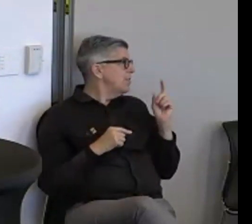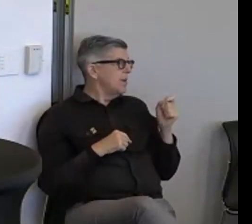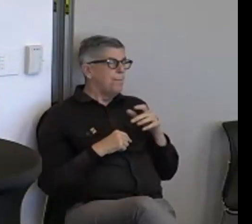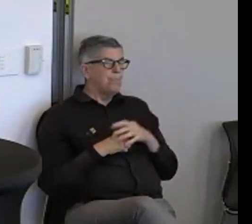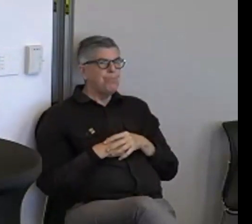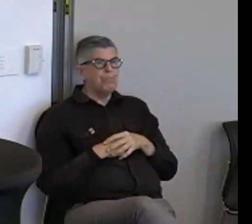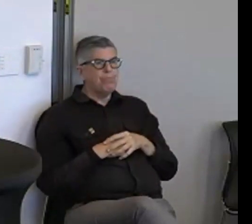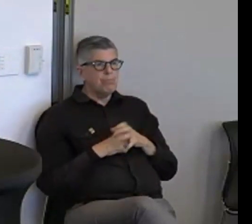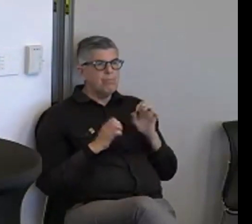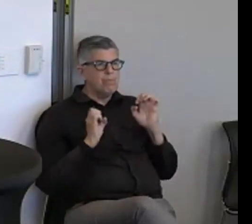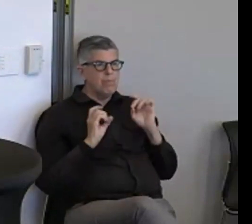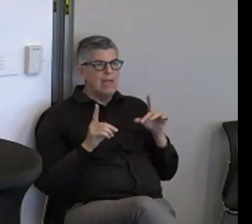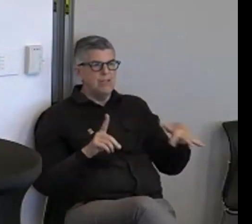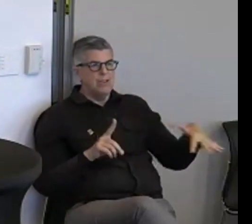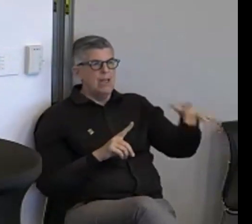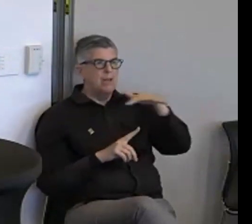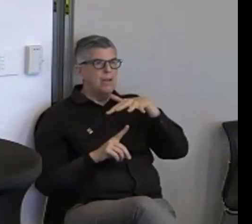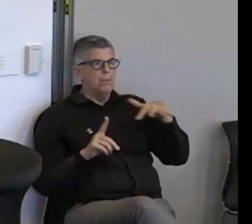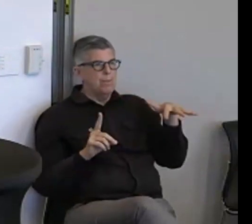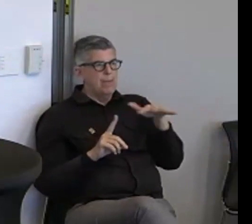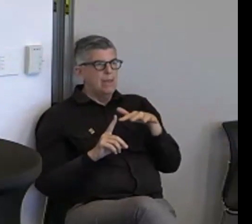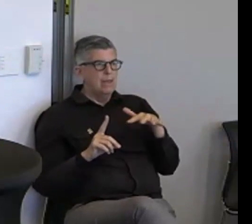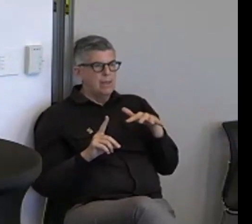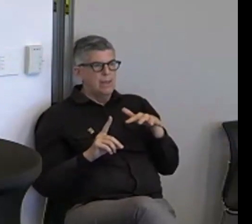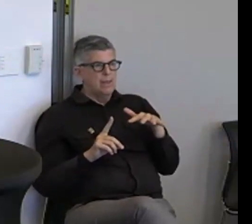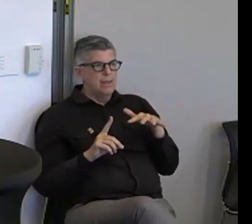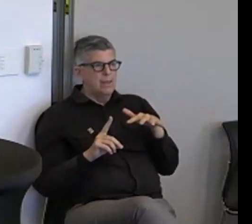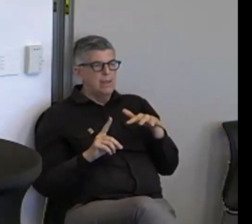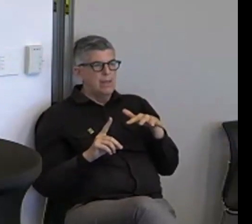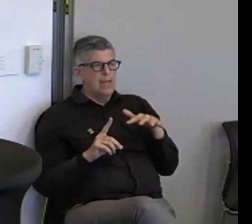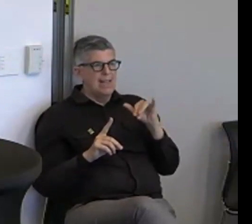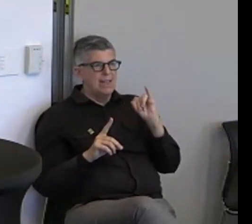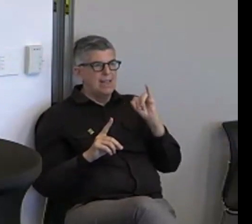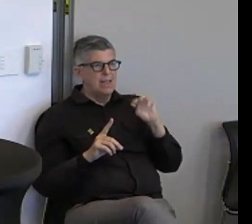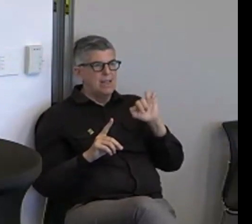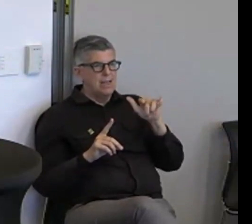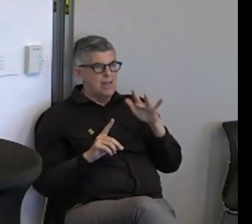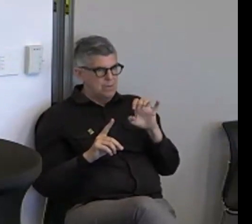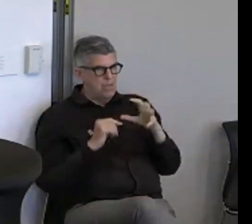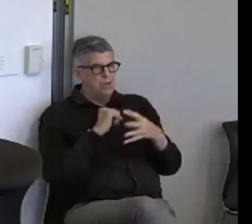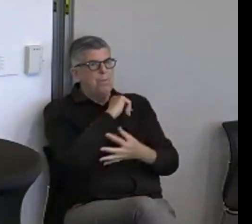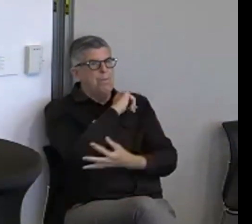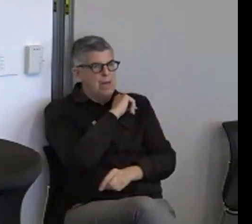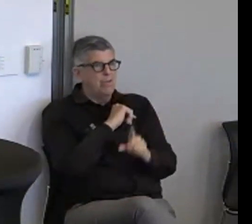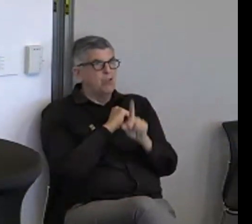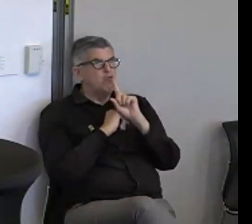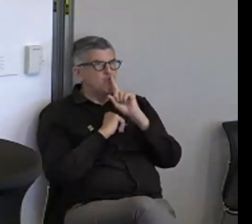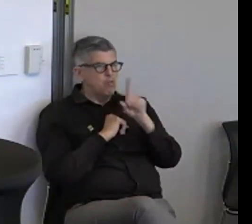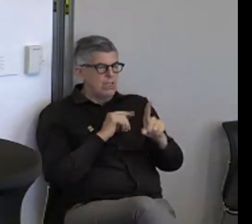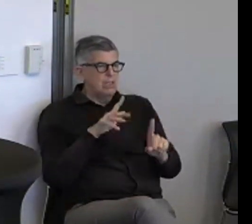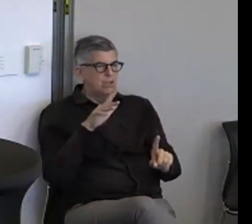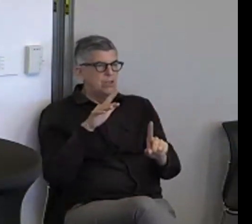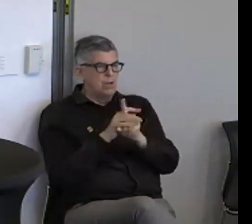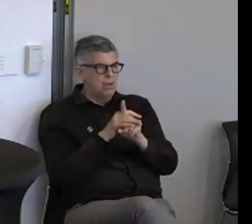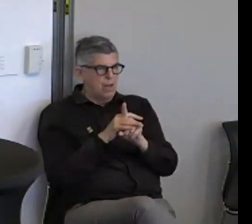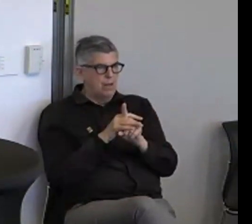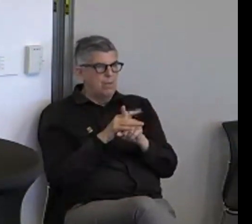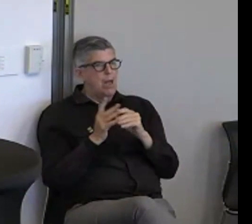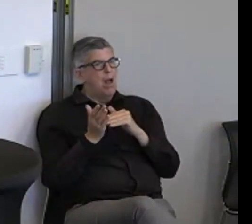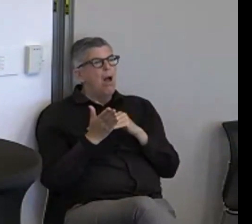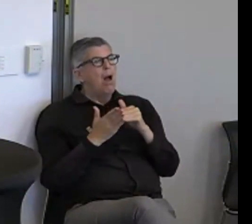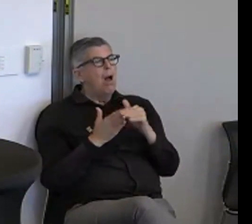the education space, this is where the whole concept of image poverty really becomes apparent. I think all too